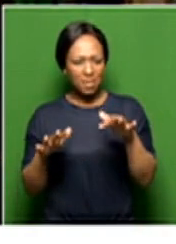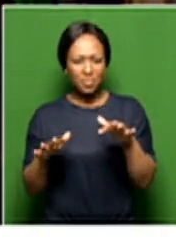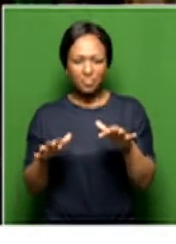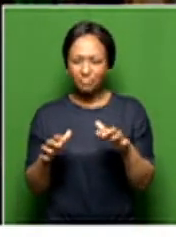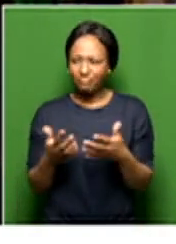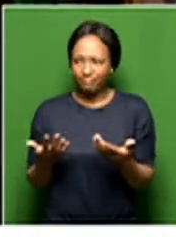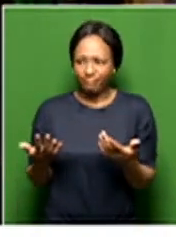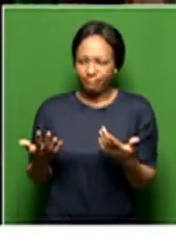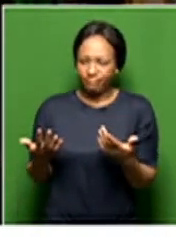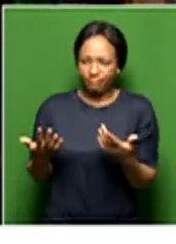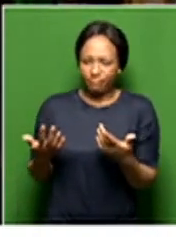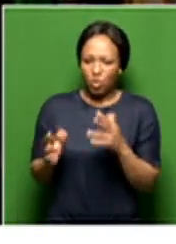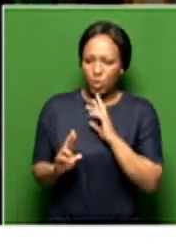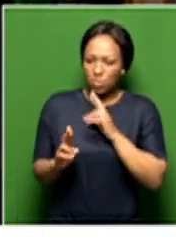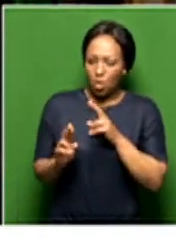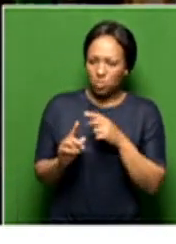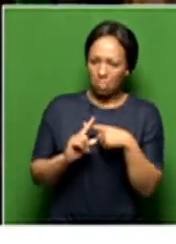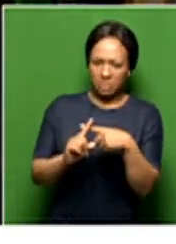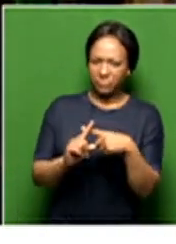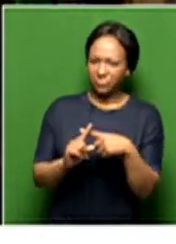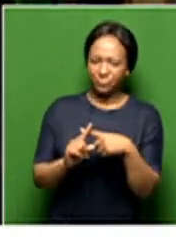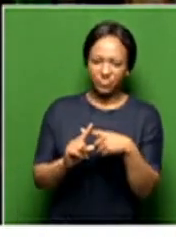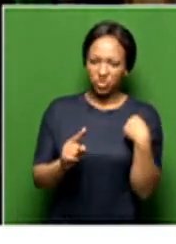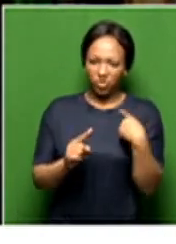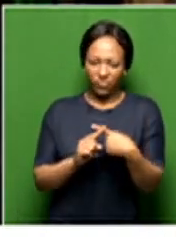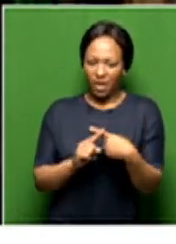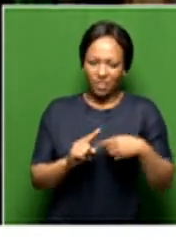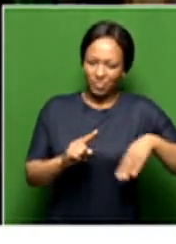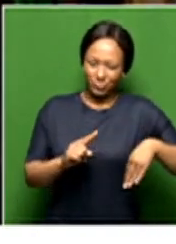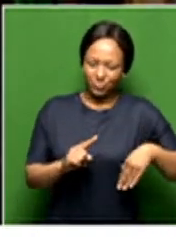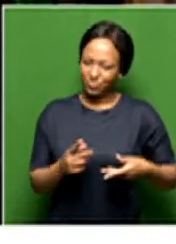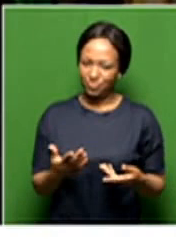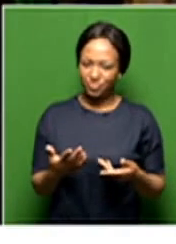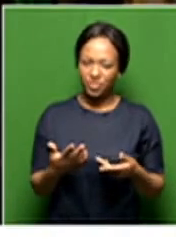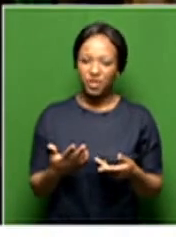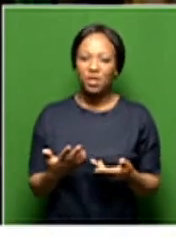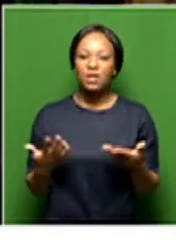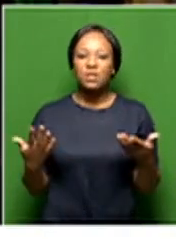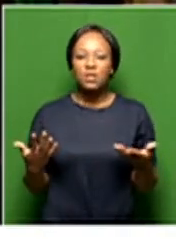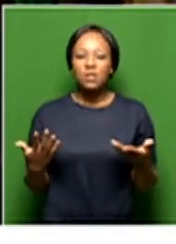guess, respond to in the most positive way. And we were